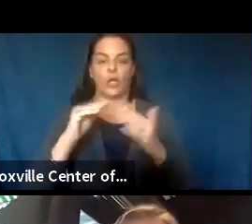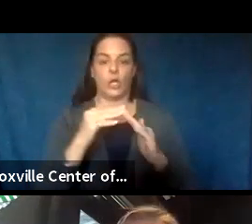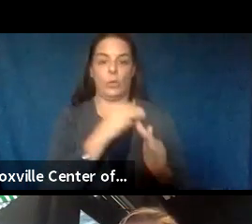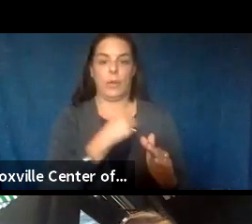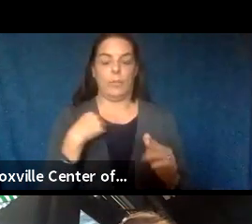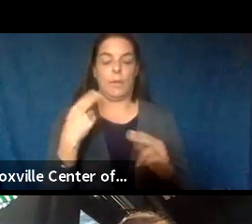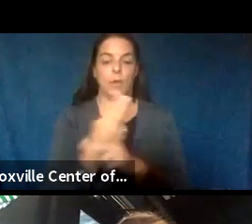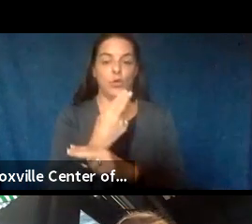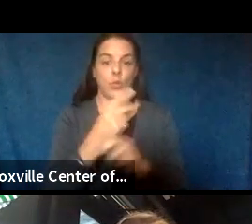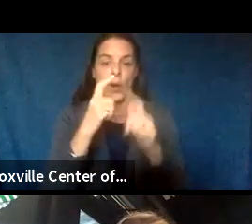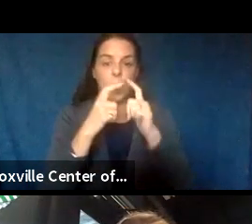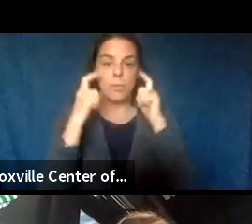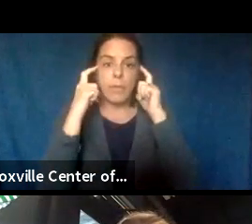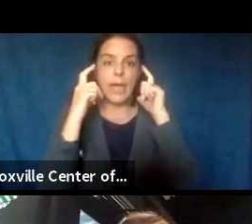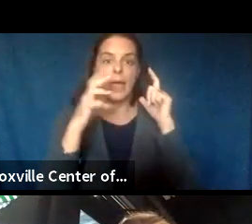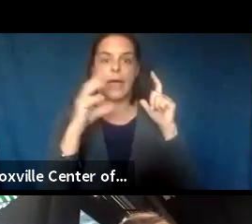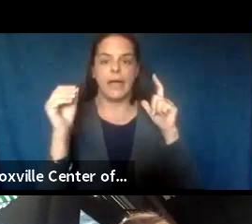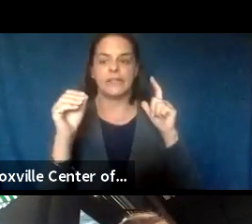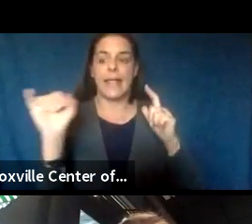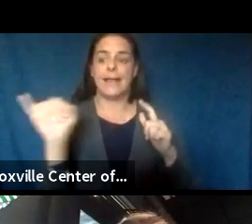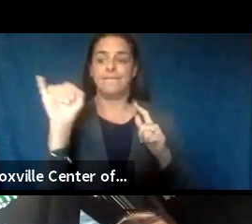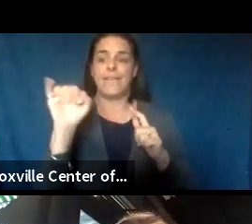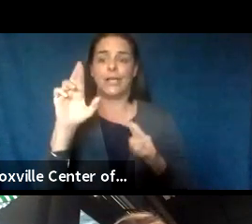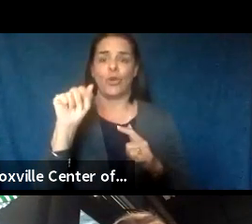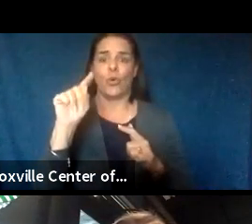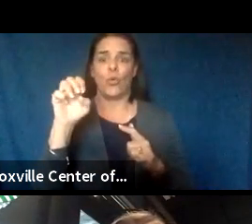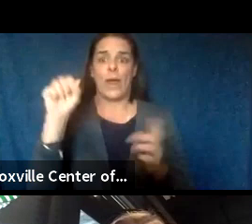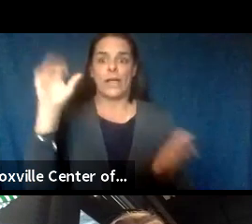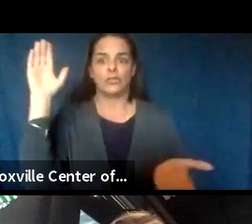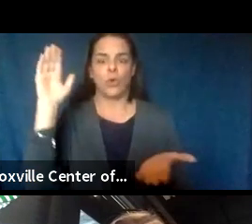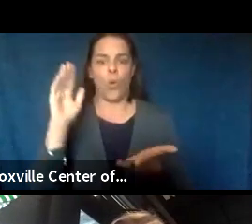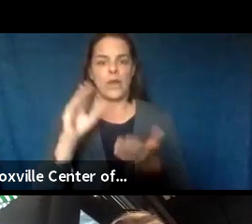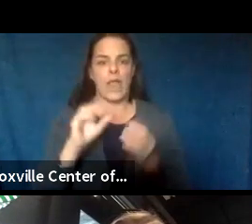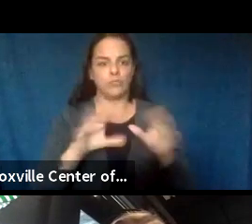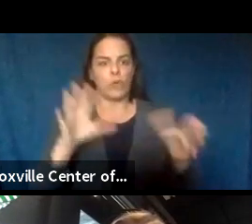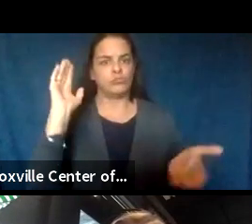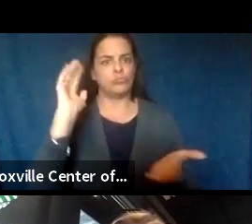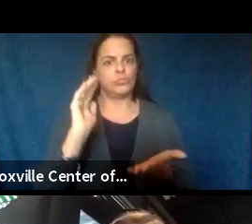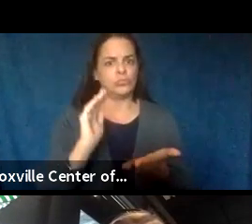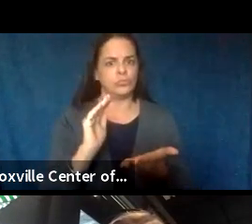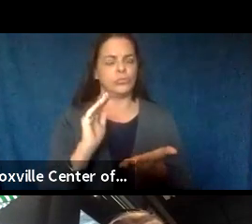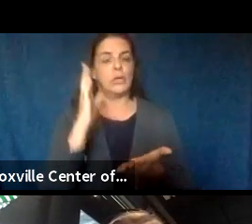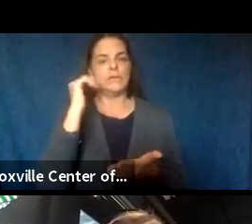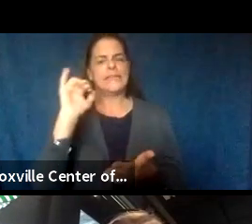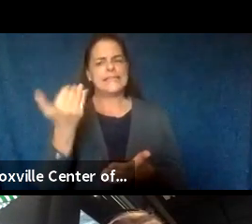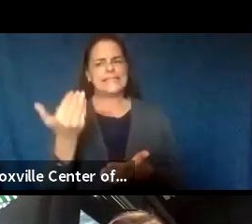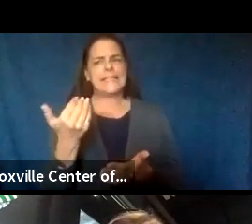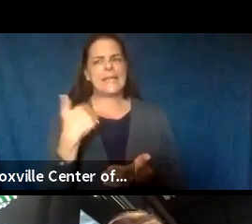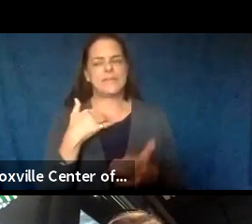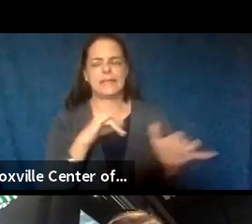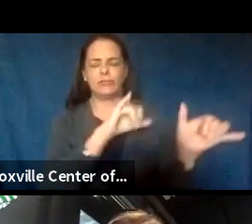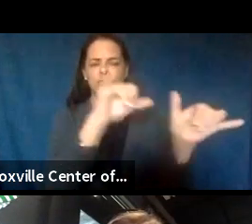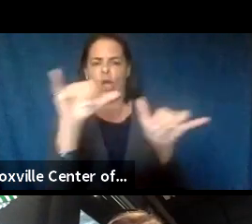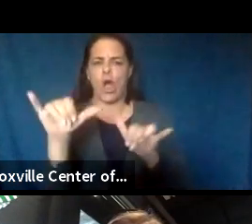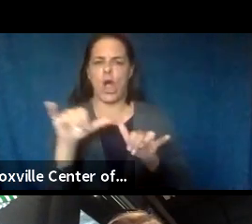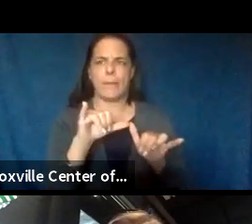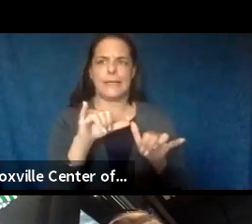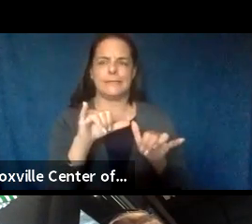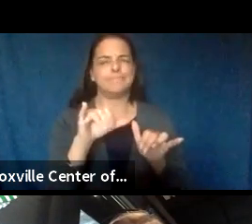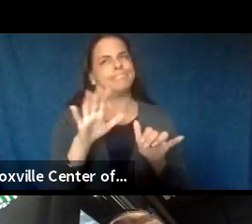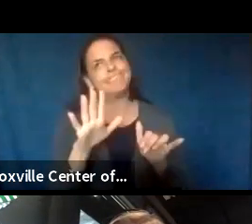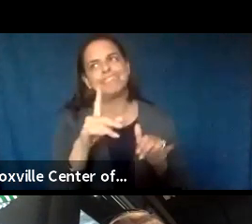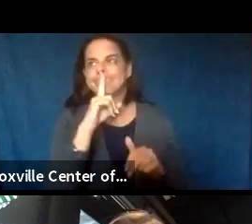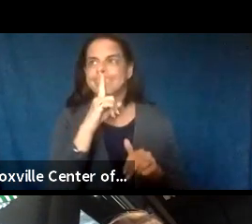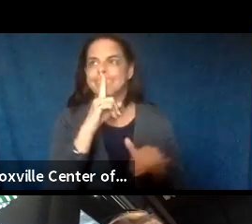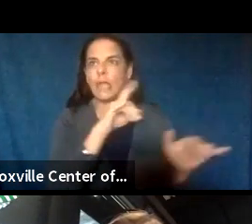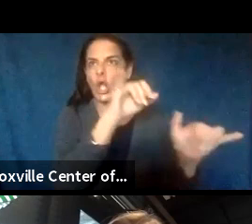wearing masks and infection rates going down. Because again, there seems to be a common misconception, I won't say common,